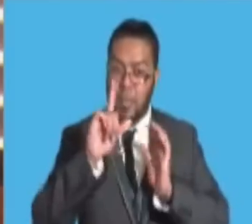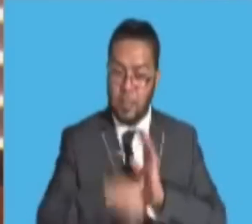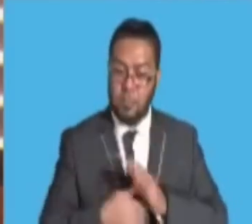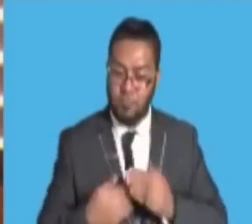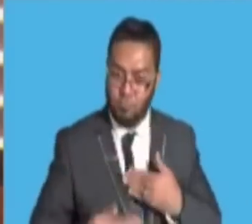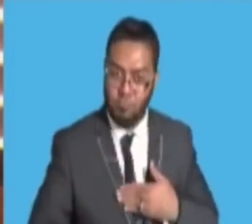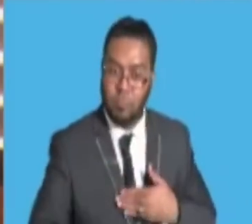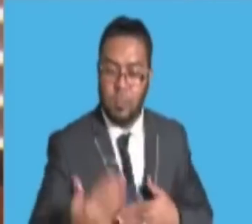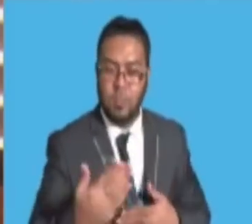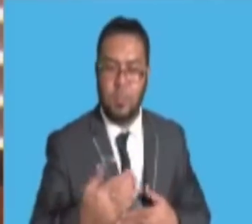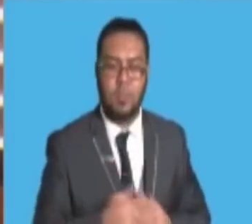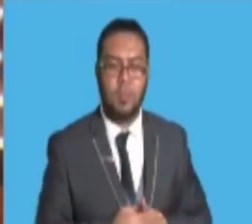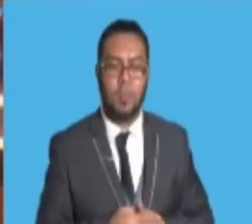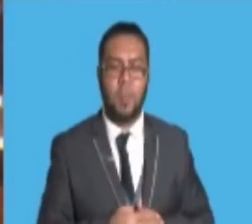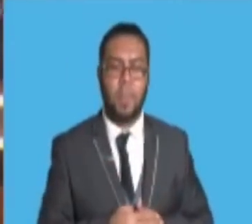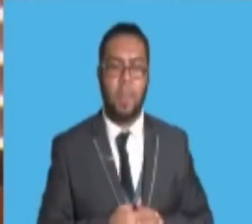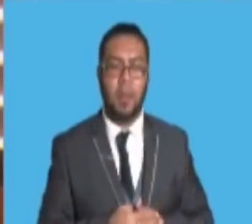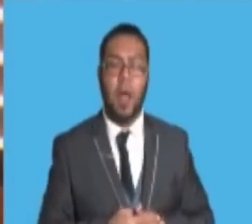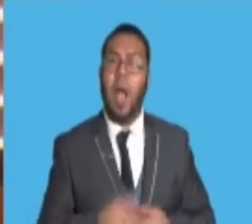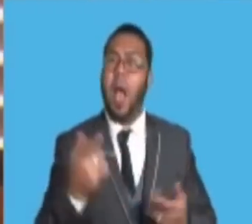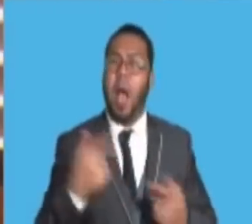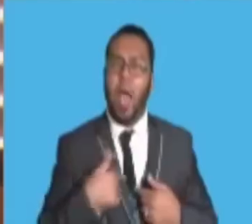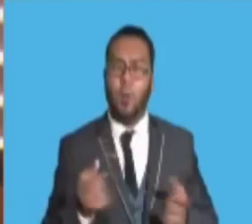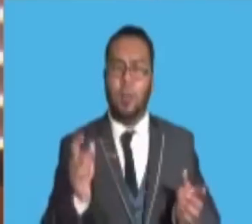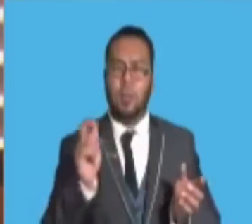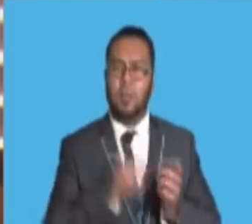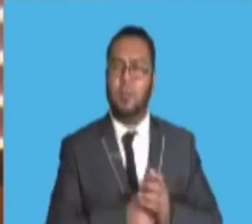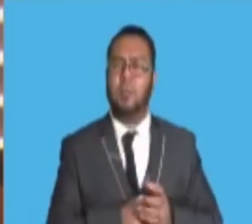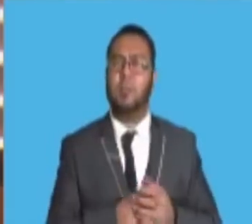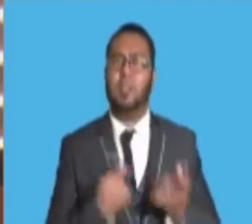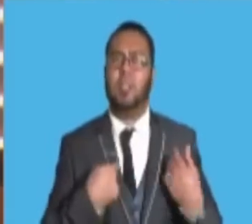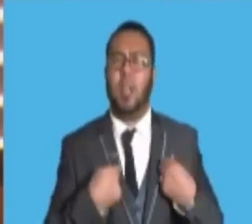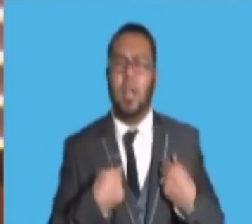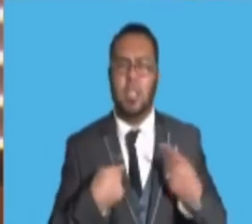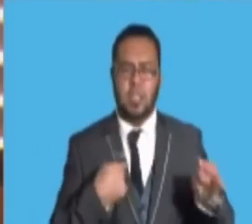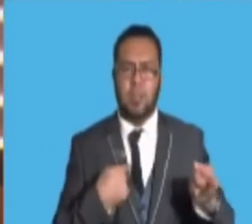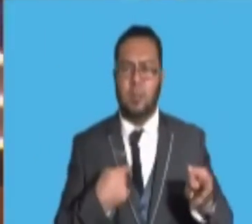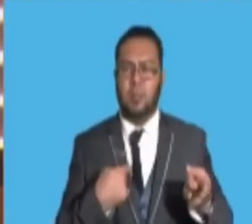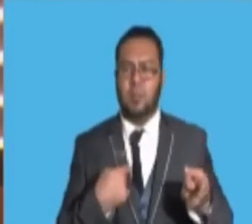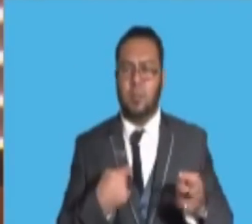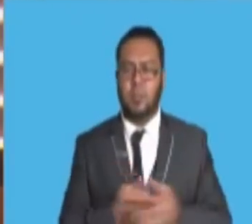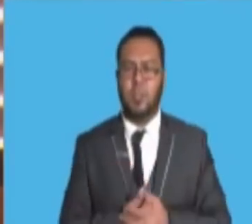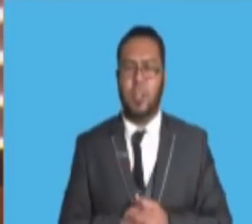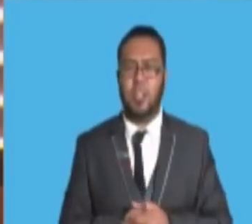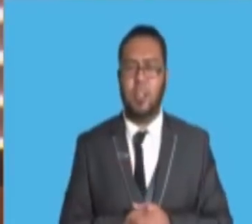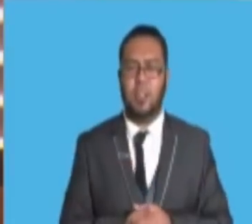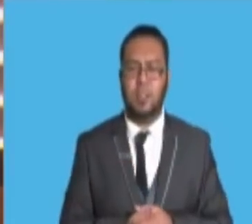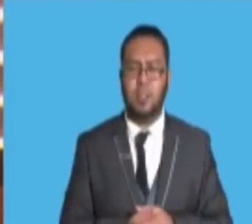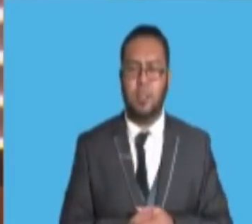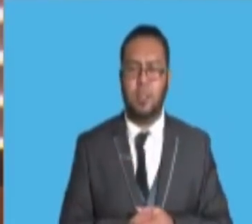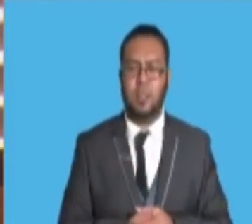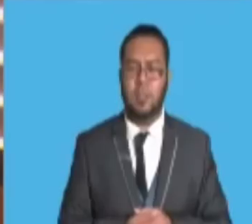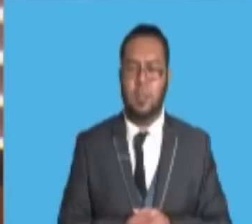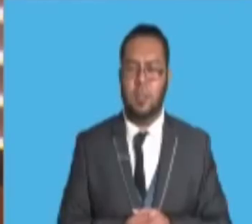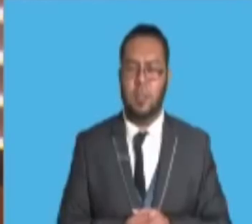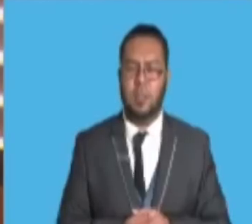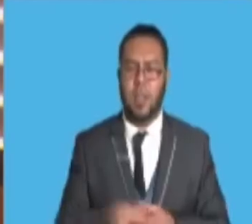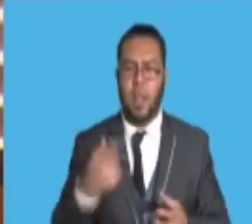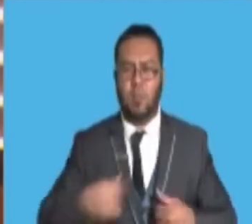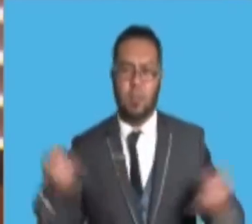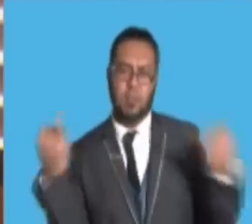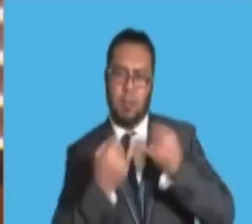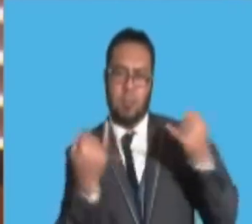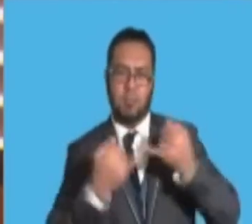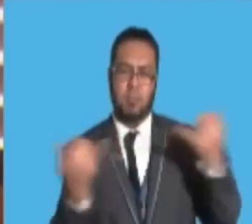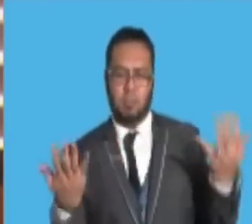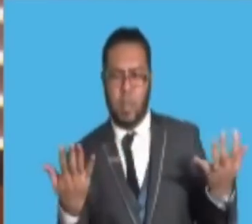During the campaign, Madam Speaker, I was branded as a traitor. The same words were used in this parliament yesterday, Madam